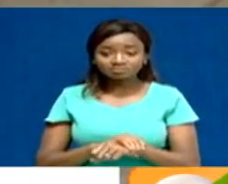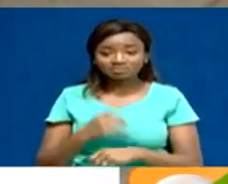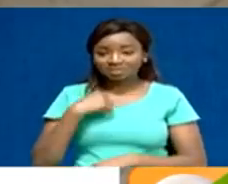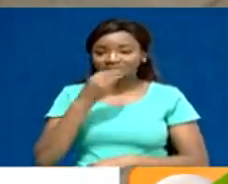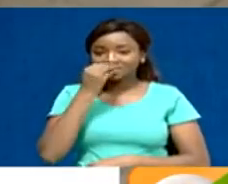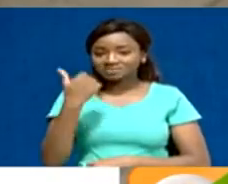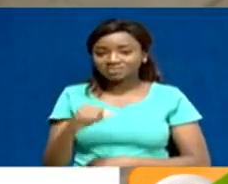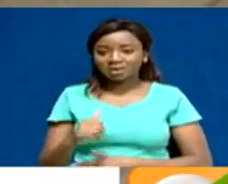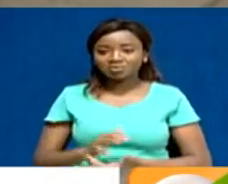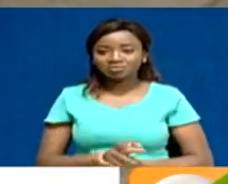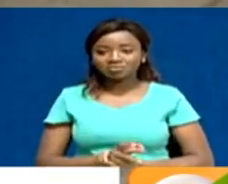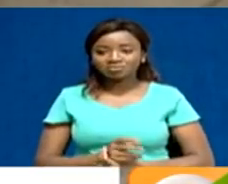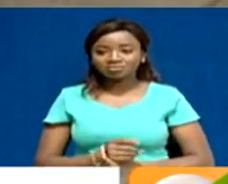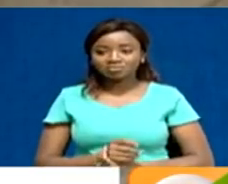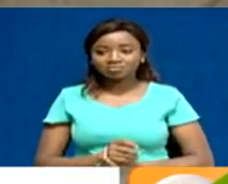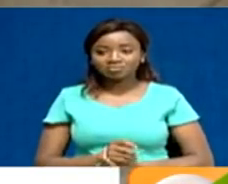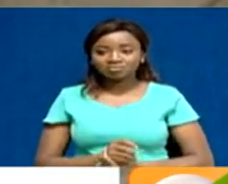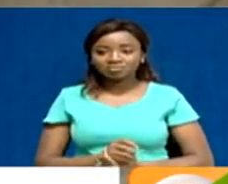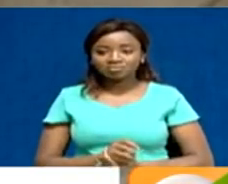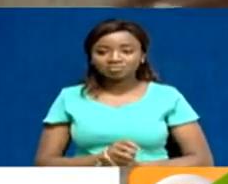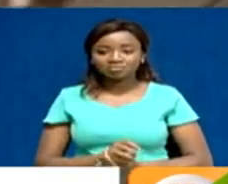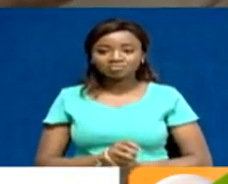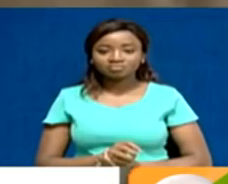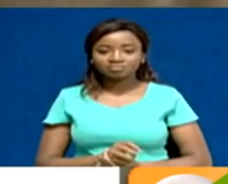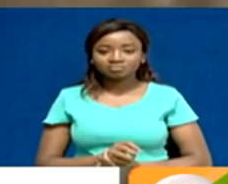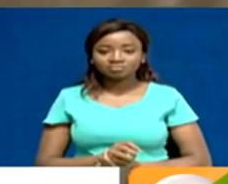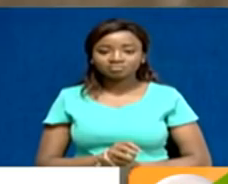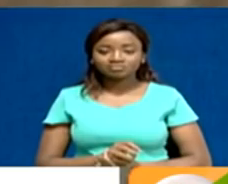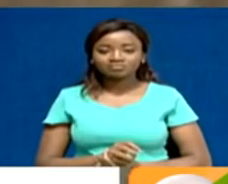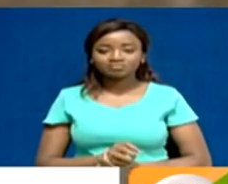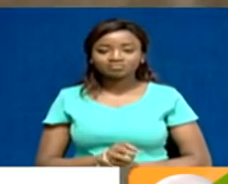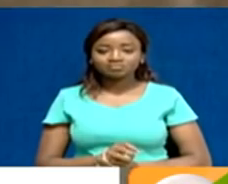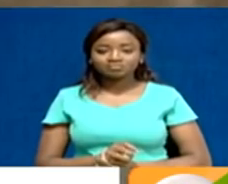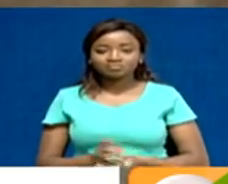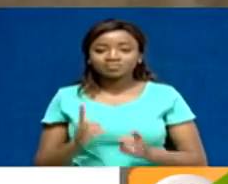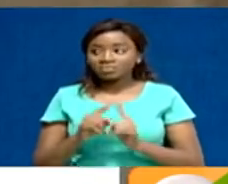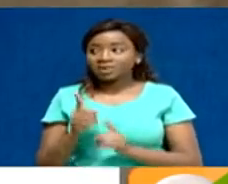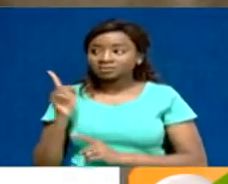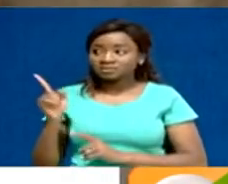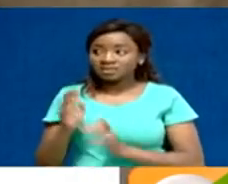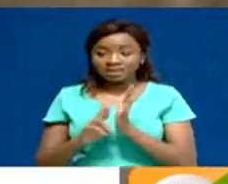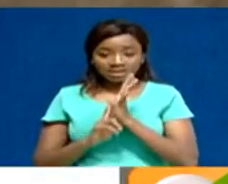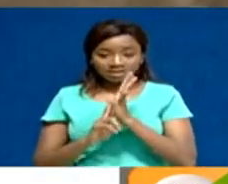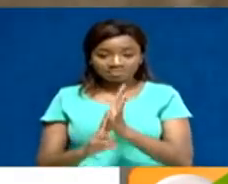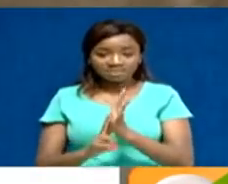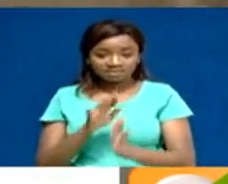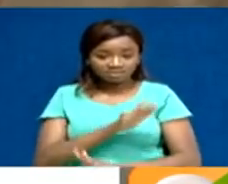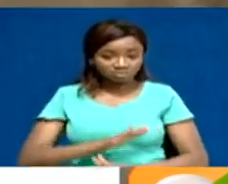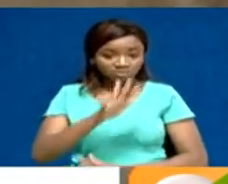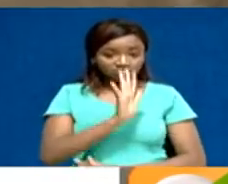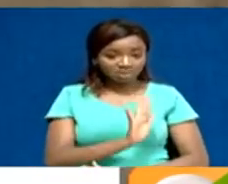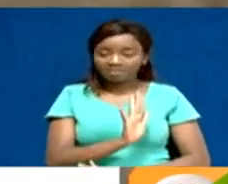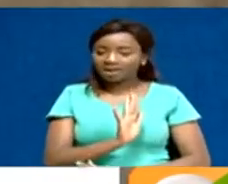Hatujakula bado lakini. Hamjakula? Hizi snacks tu. Okay. Right now, he's not representing the interests of his